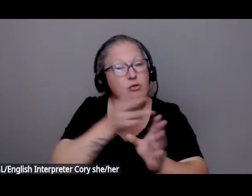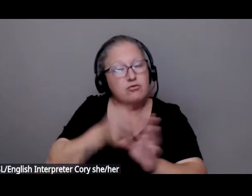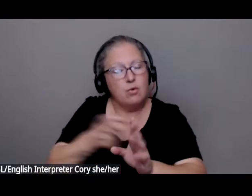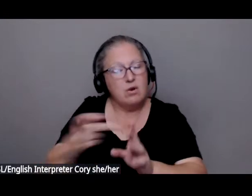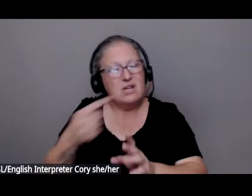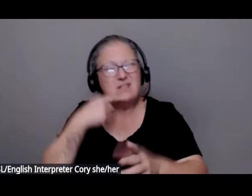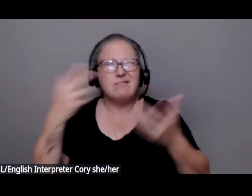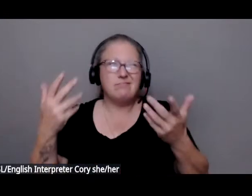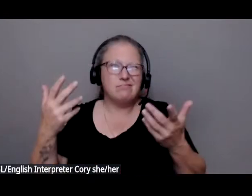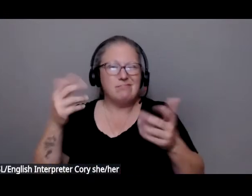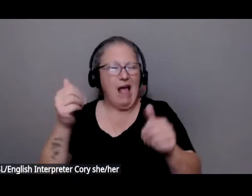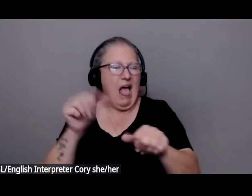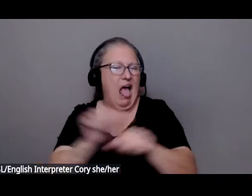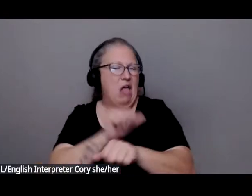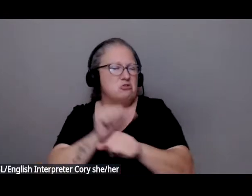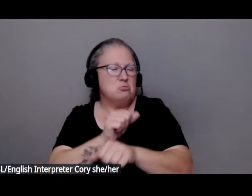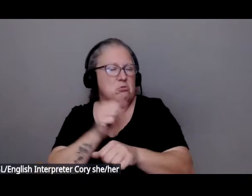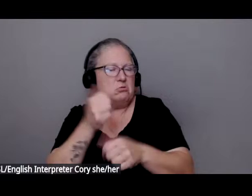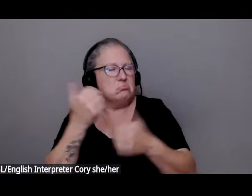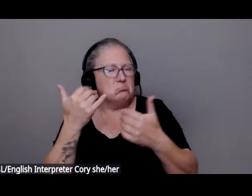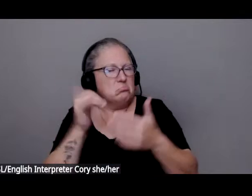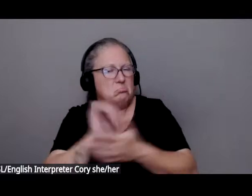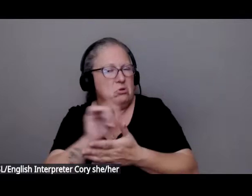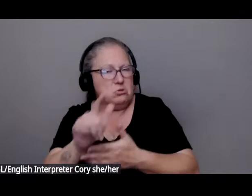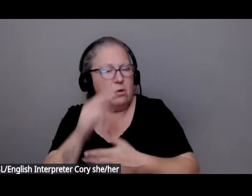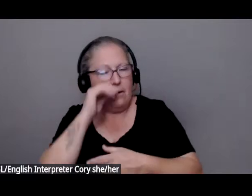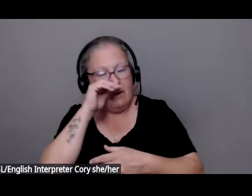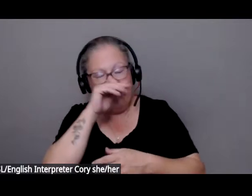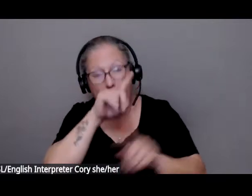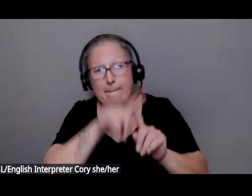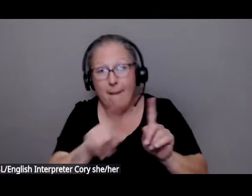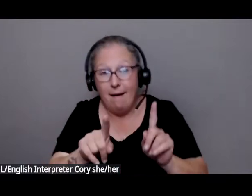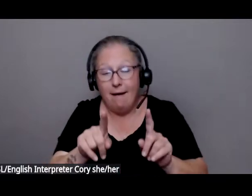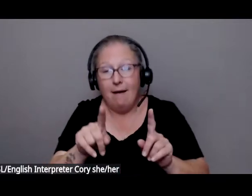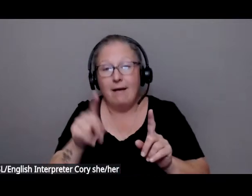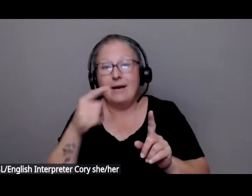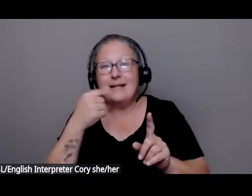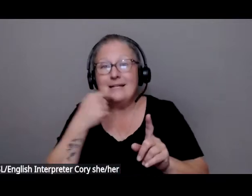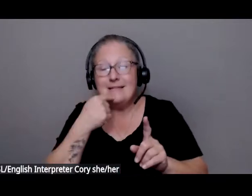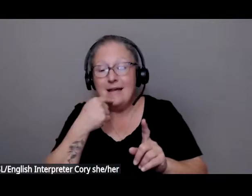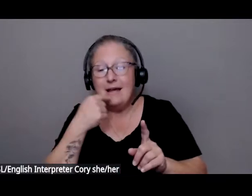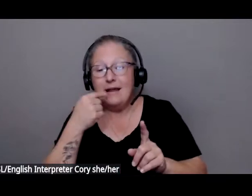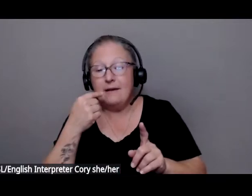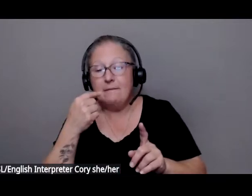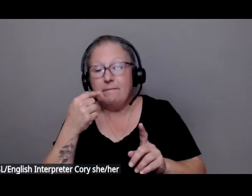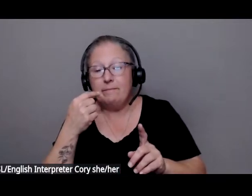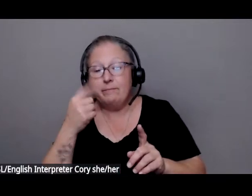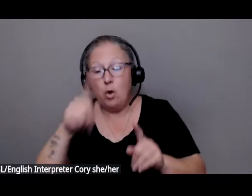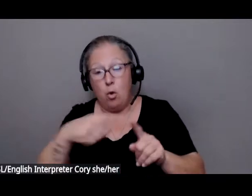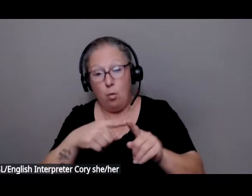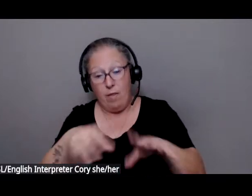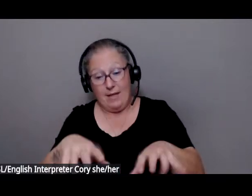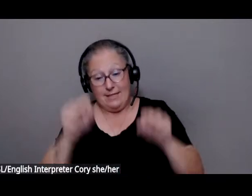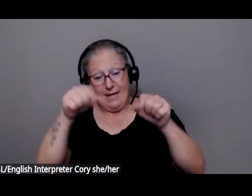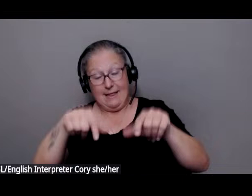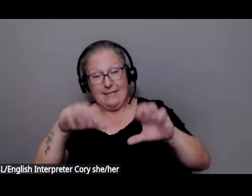well, algebra is it. So, and he said, but I will say that when they take this class and they see how